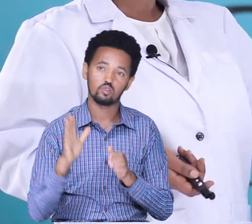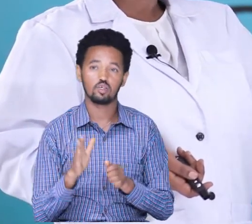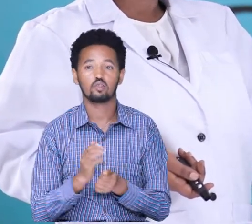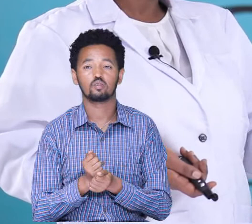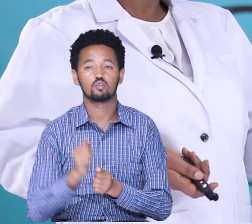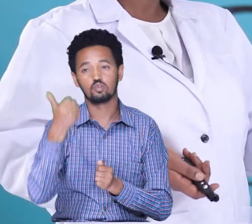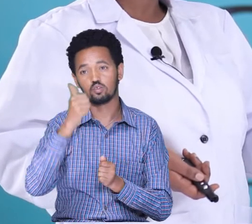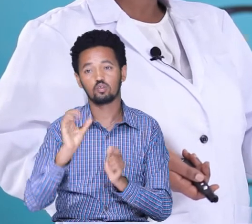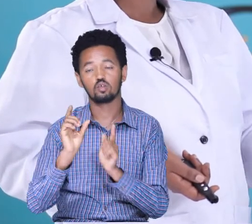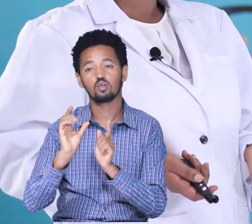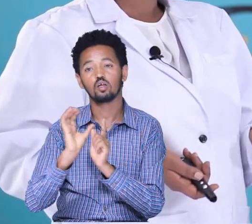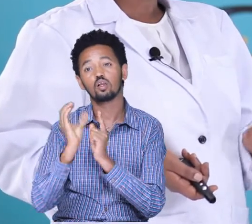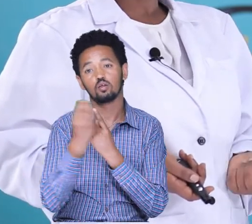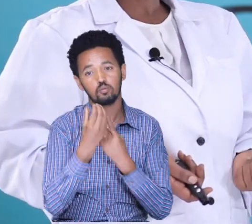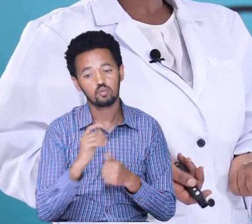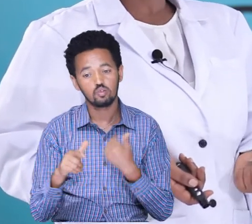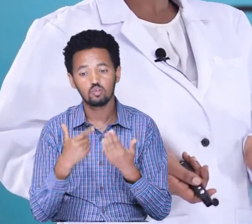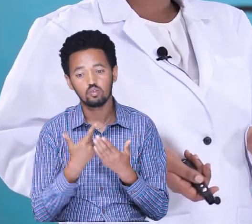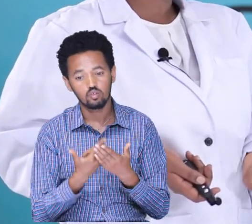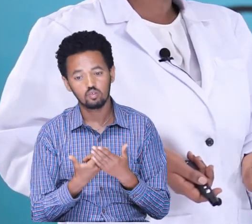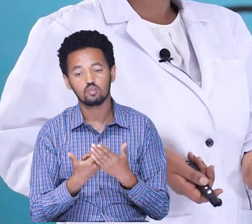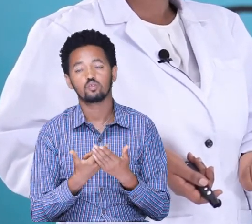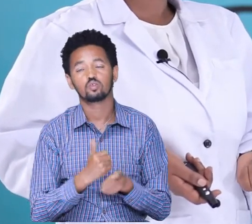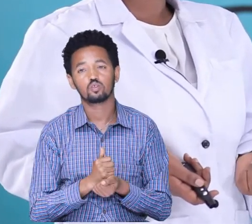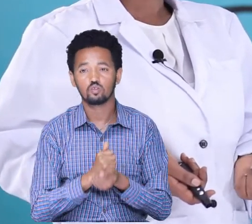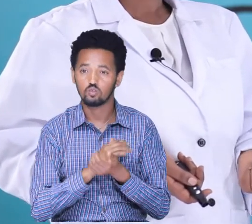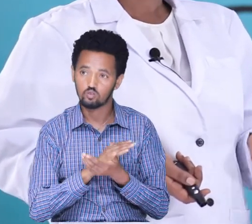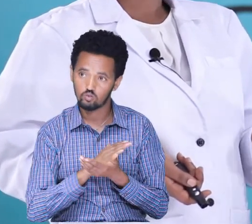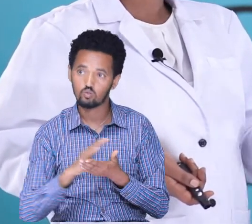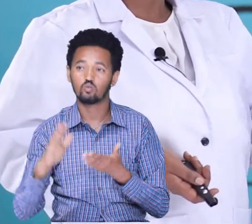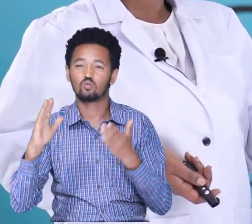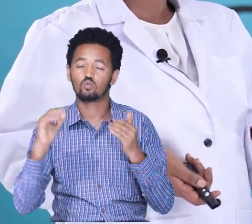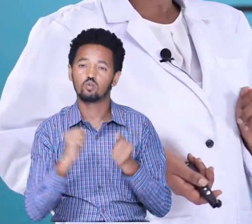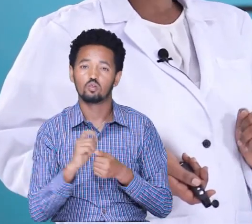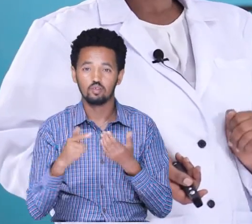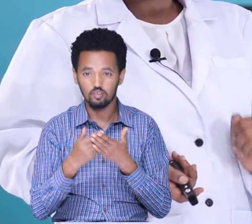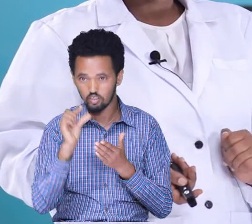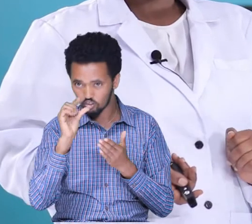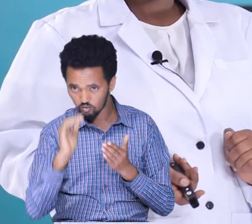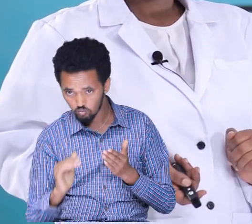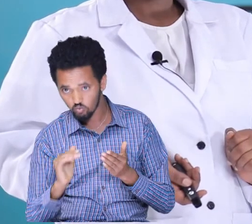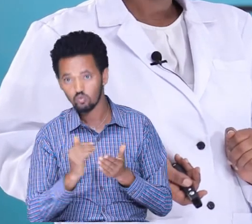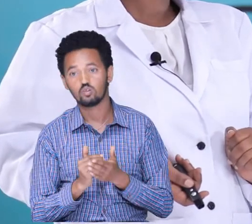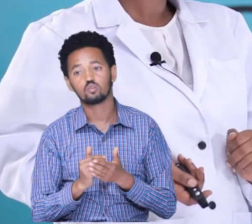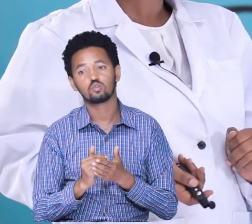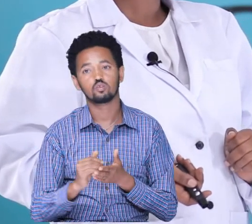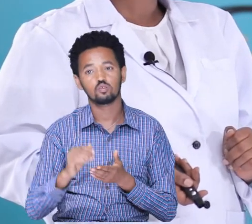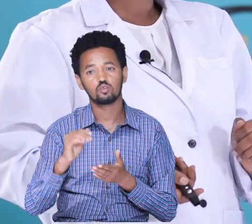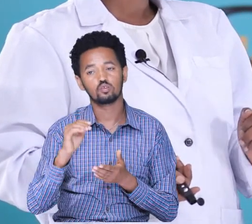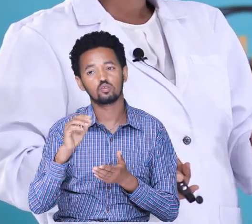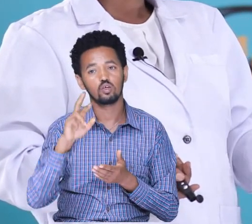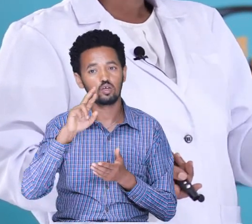In this area, the temperature is cool with a small annual range.